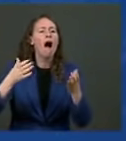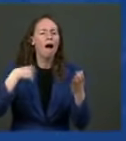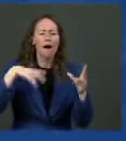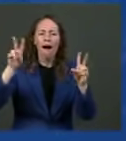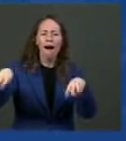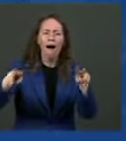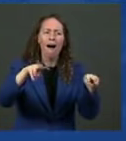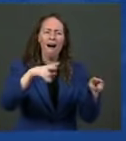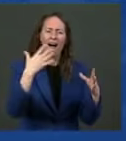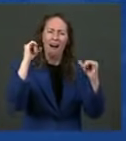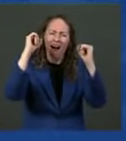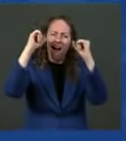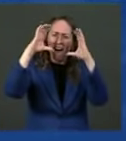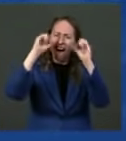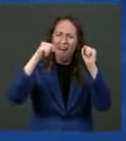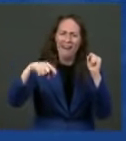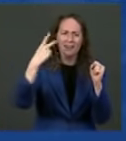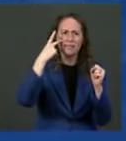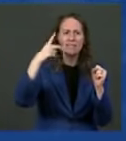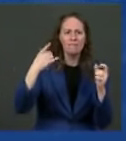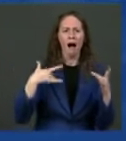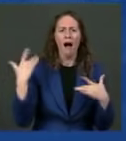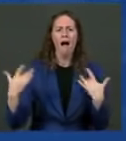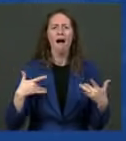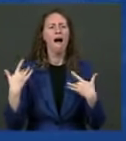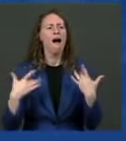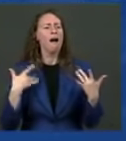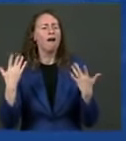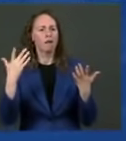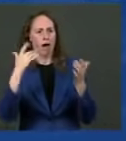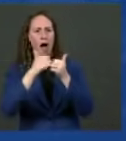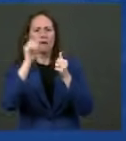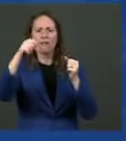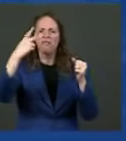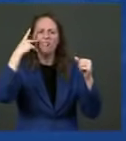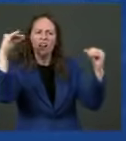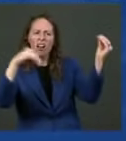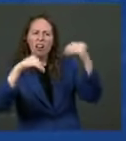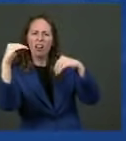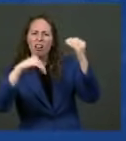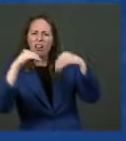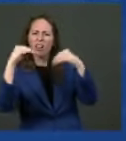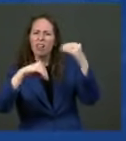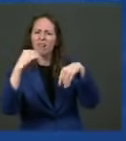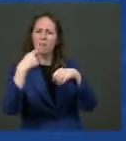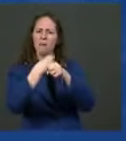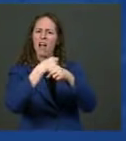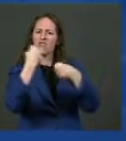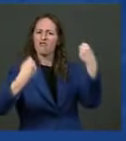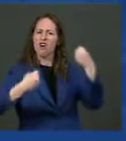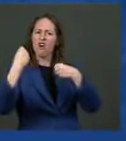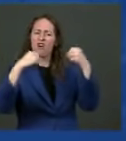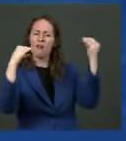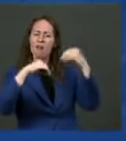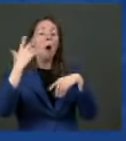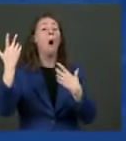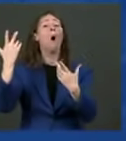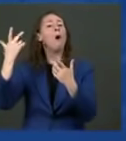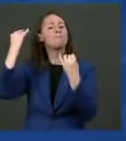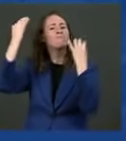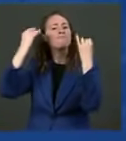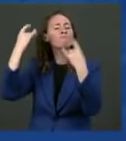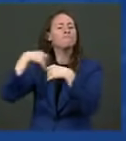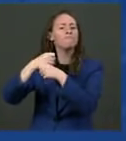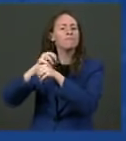kids are excited about building a vehicle that can land on the moon. I really mean it. And I asked them, I said, how many of you want to go to the